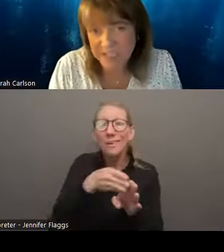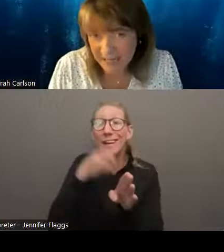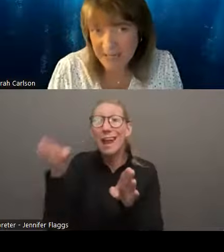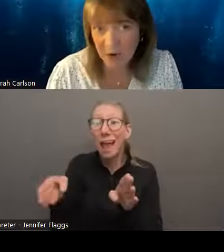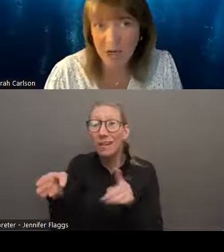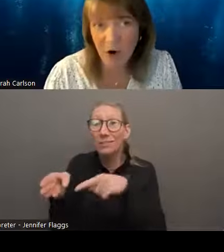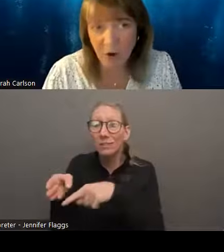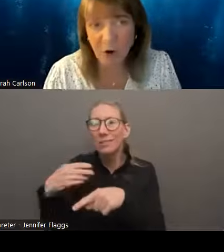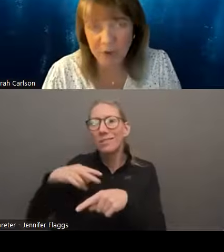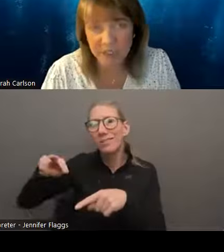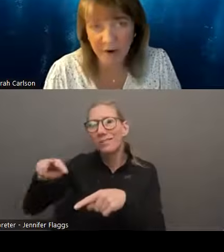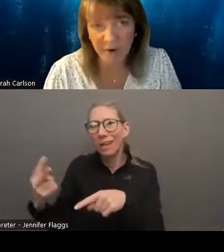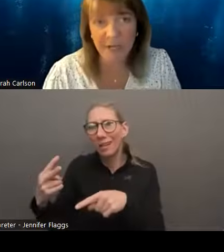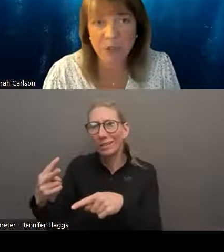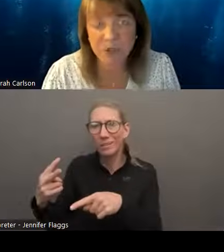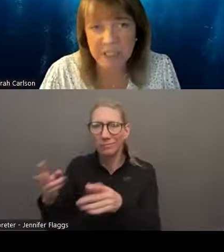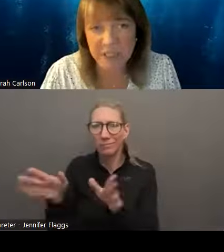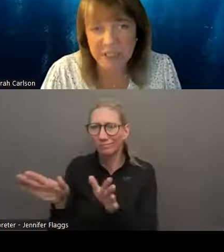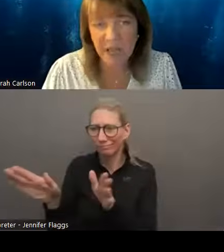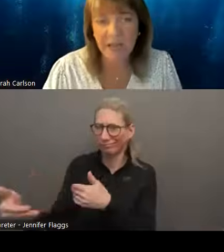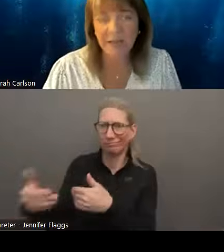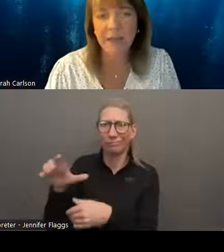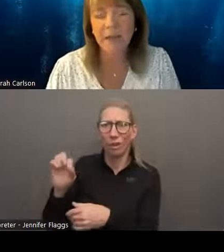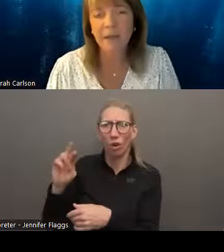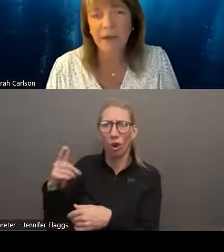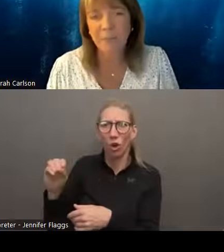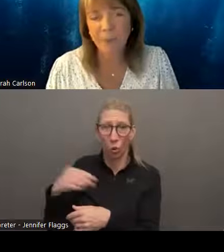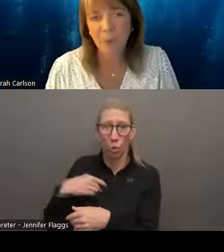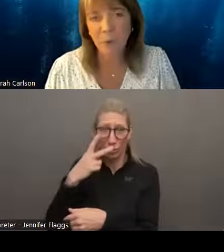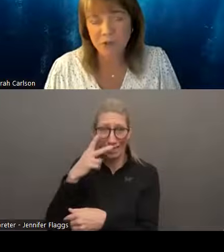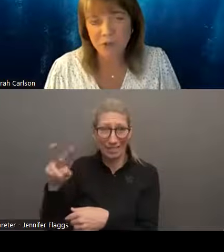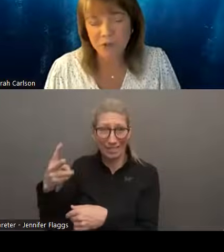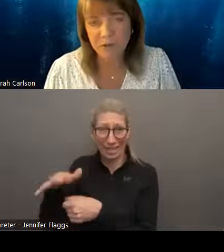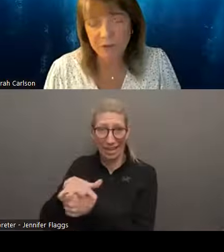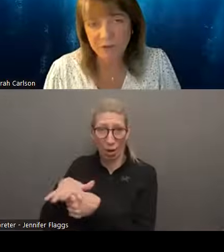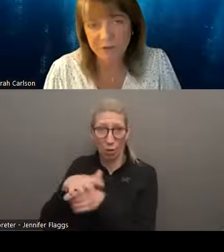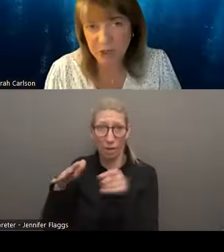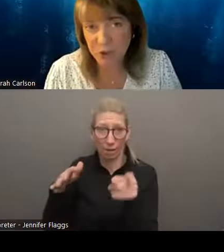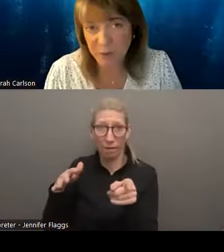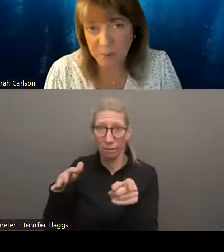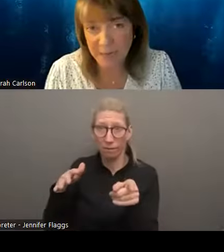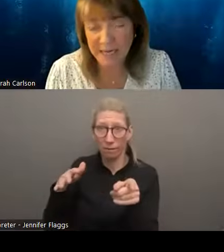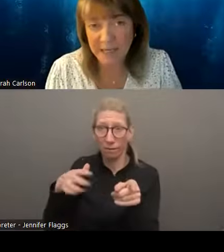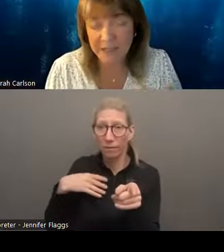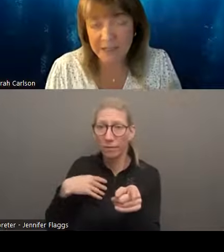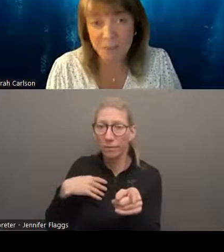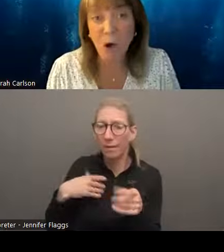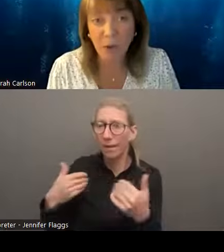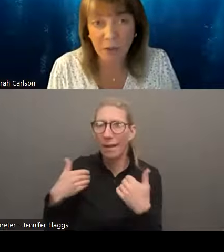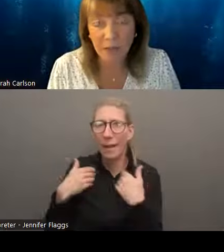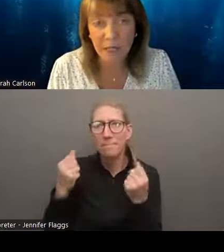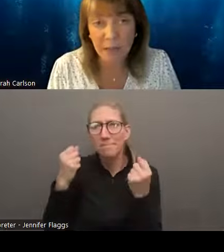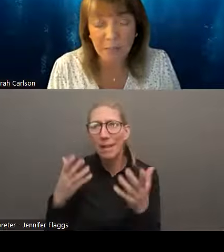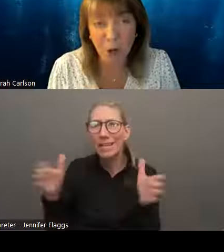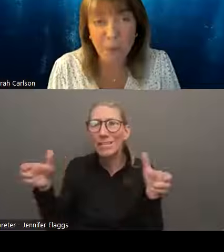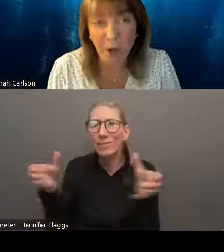of secondary cargo, this area which you see in the slide, which featured many